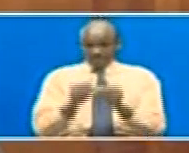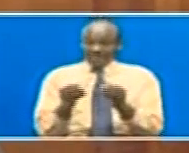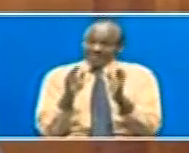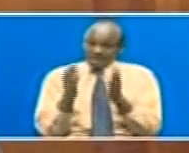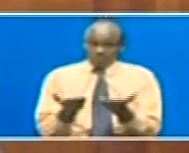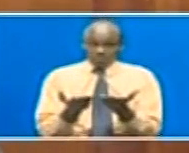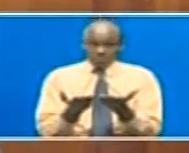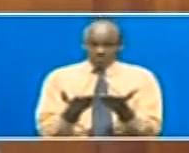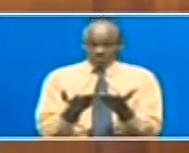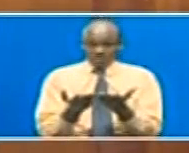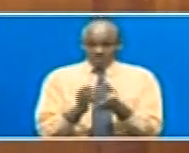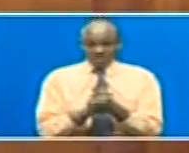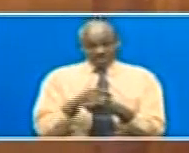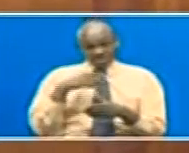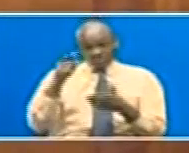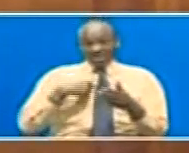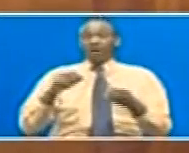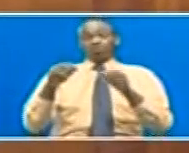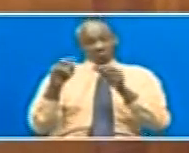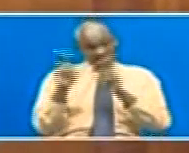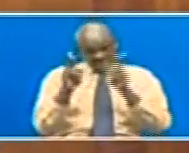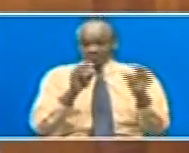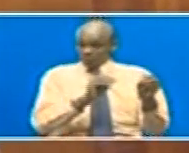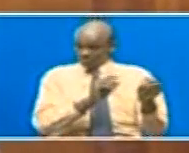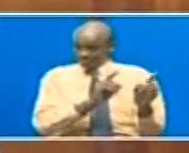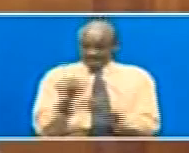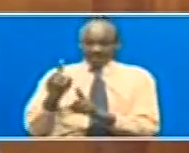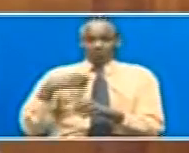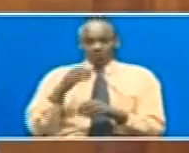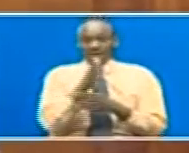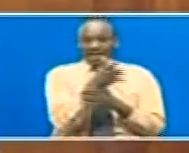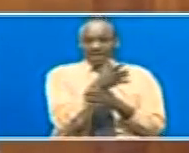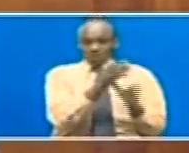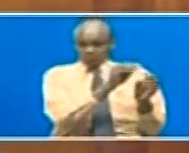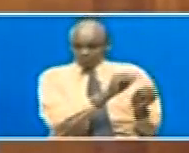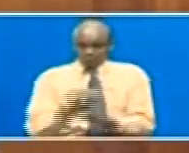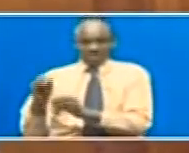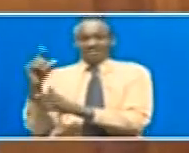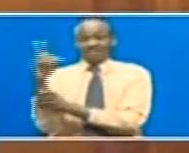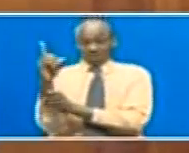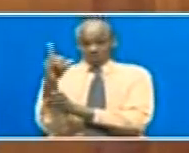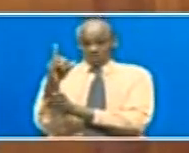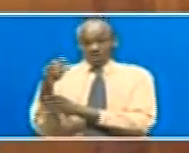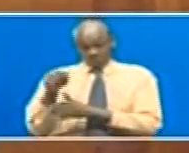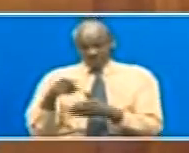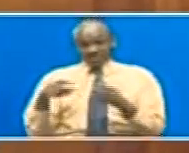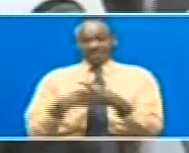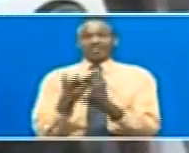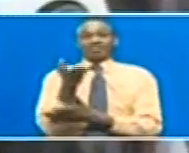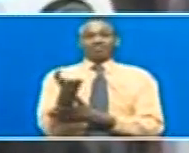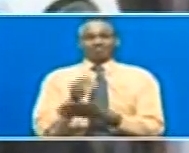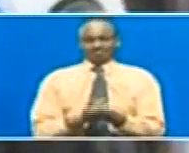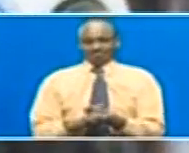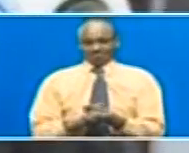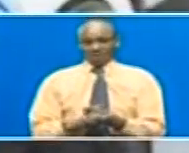ruling, the stage was properly set for migration from the analog to the digital platform in broadcast transmissions.